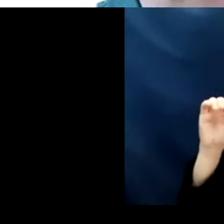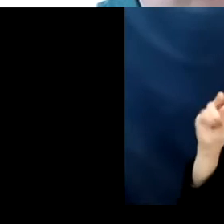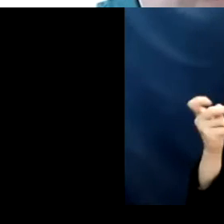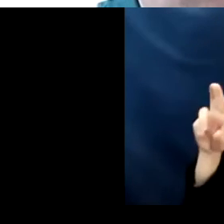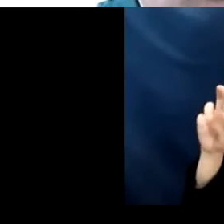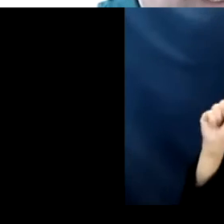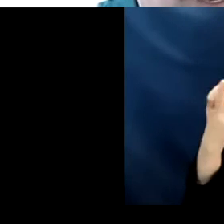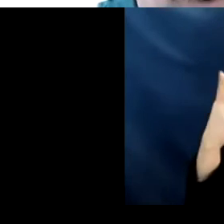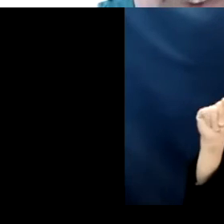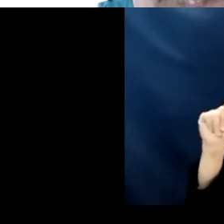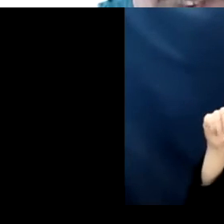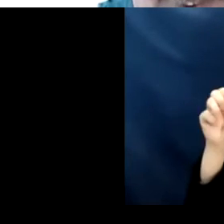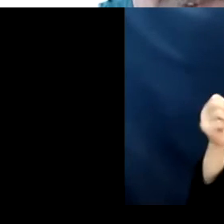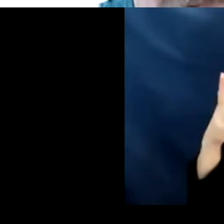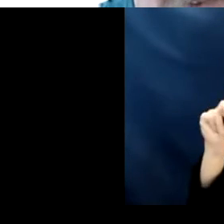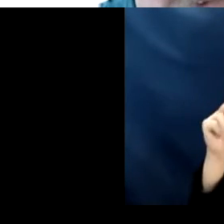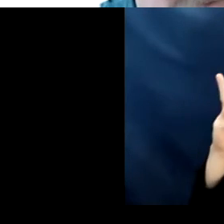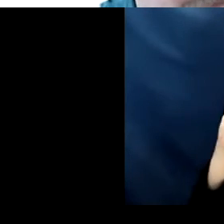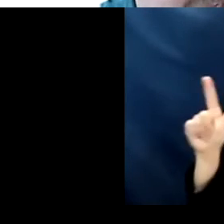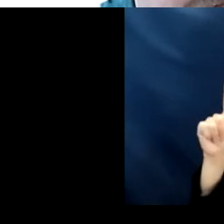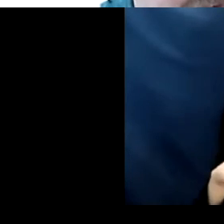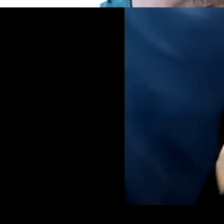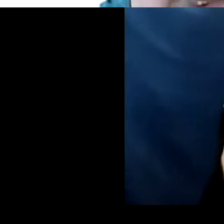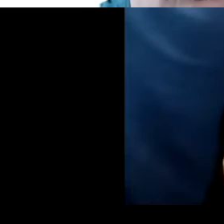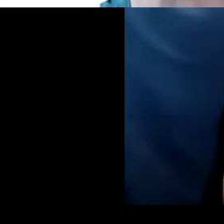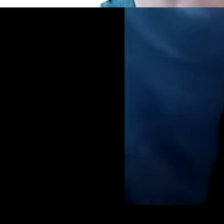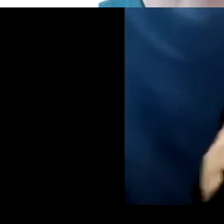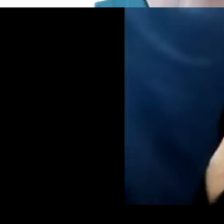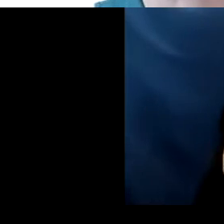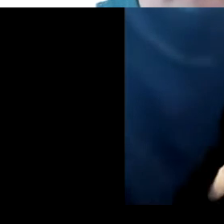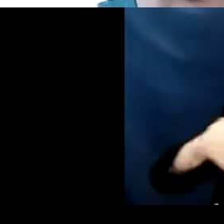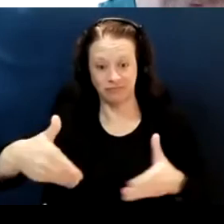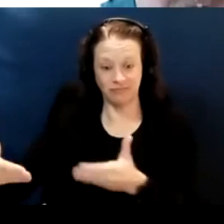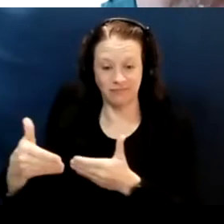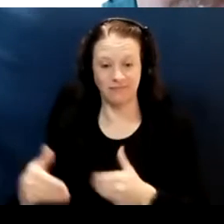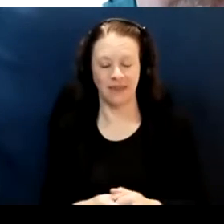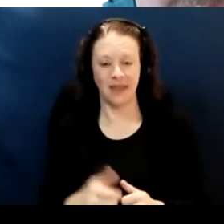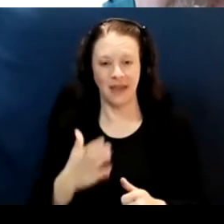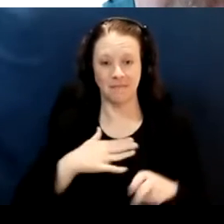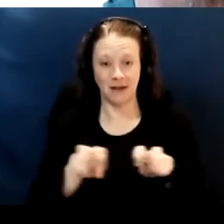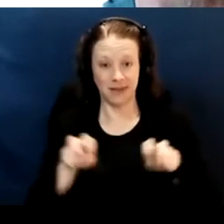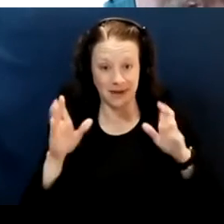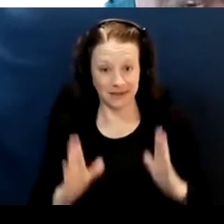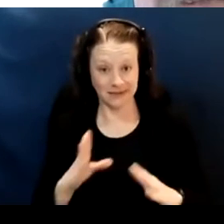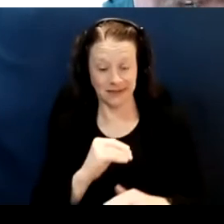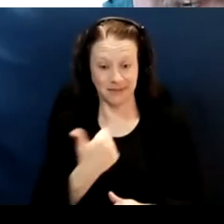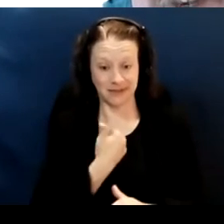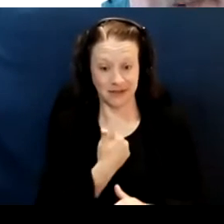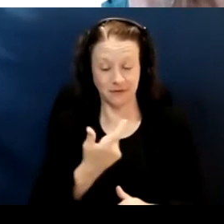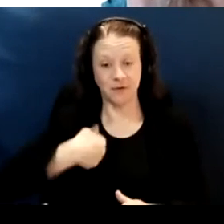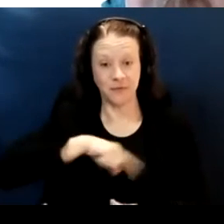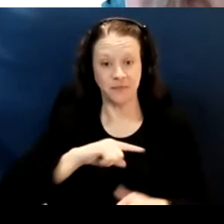town hall. And thank you so much, Susan, for the introductions. My panelists and I will be having